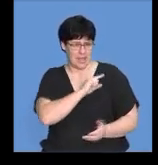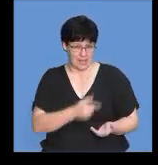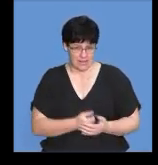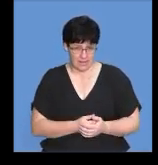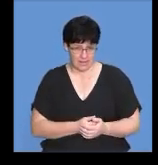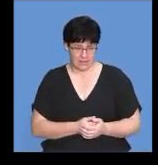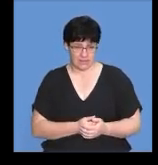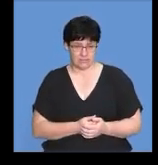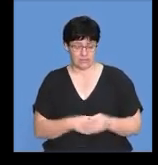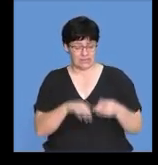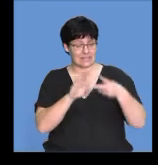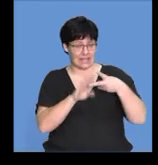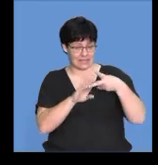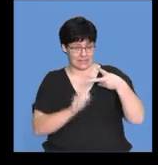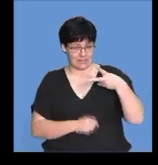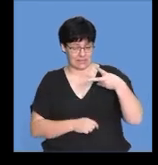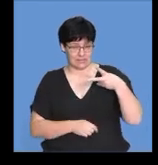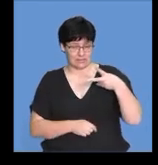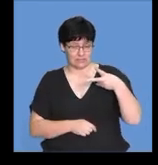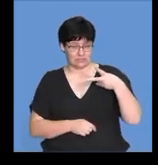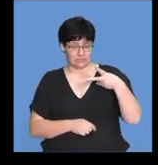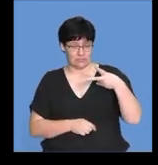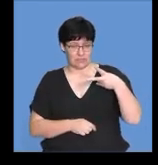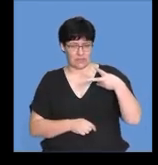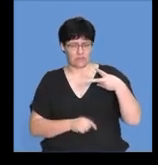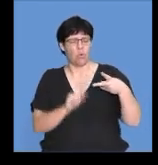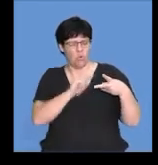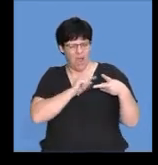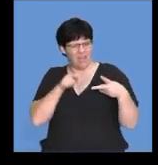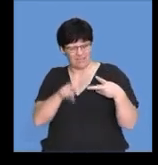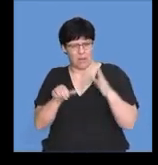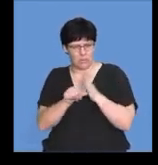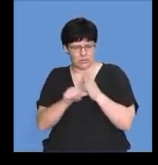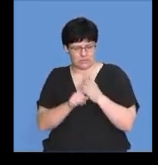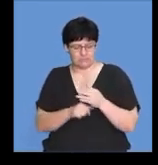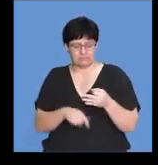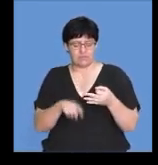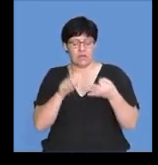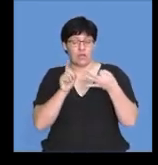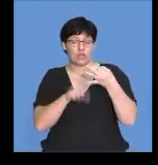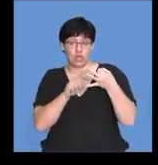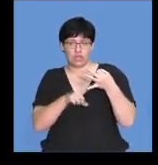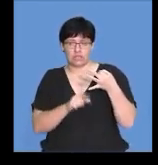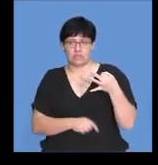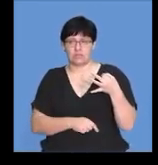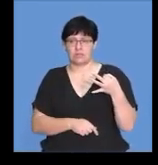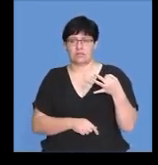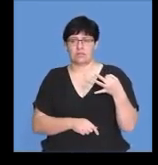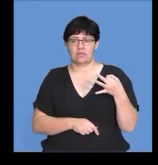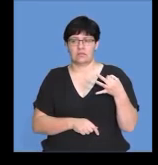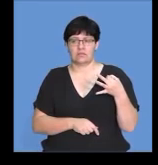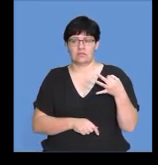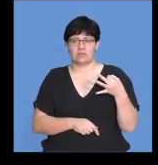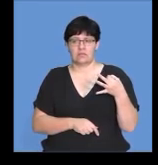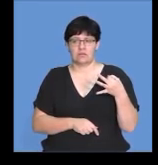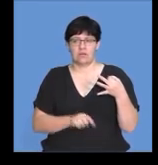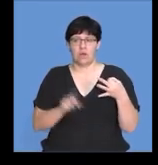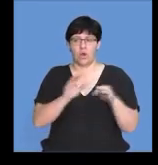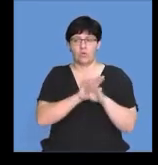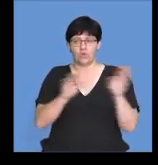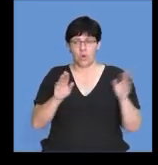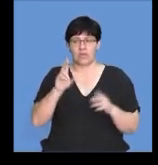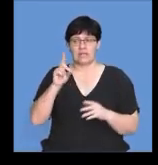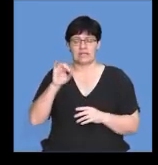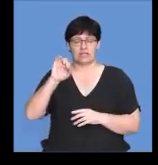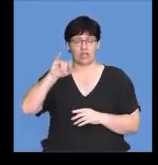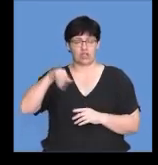so that's the second part. So we've got to now explain why meiosis is important. And thirdly, they talk about how